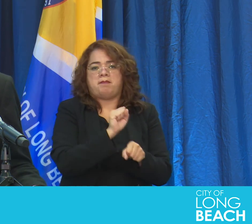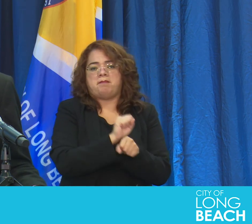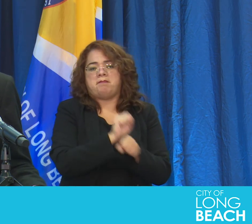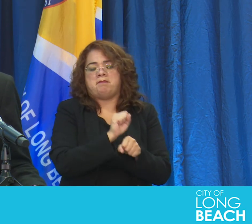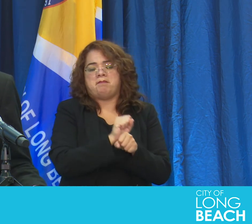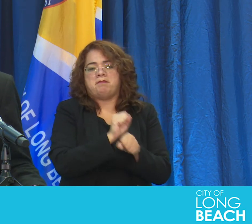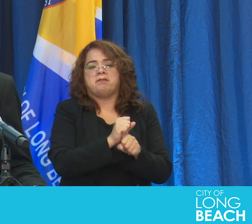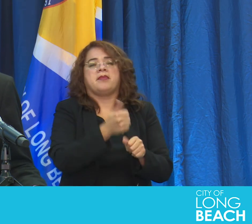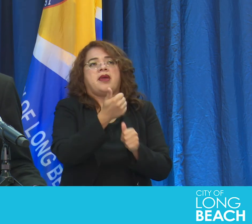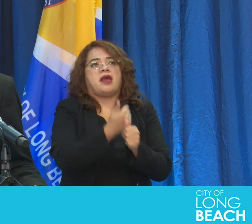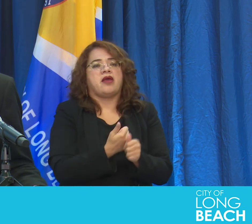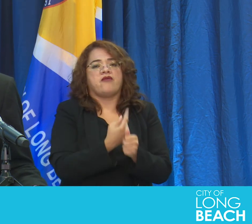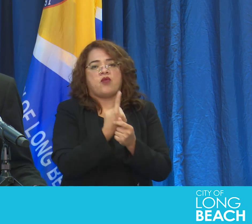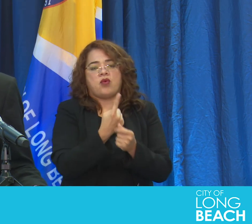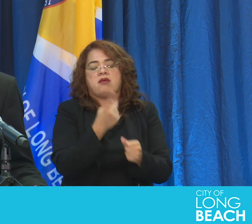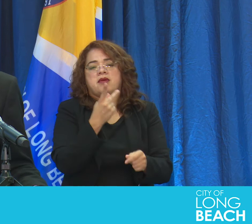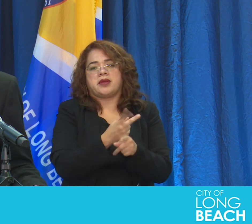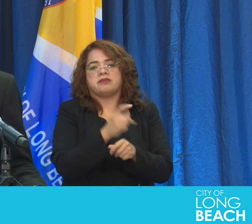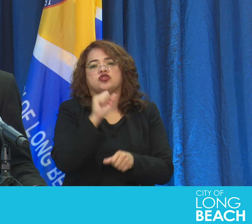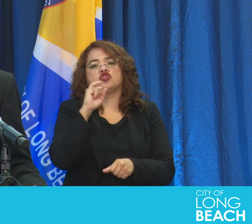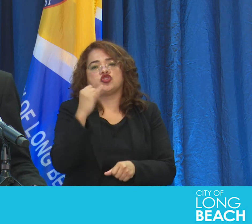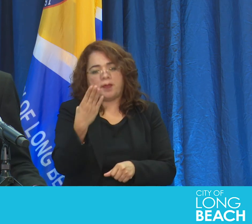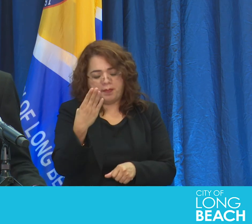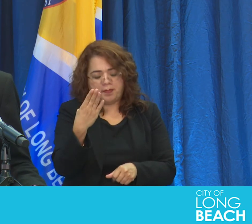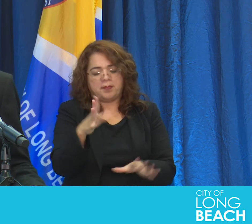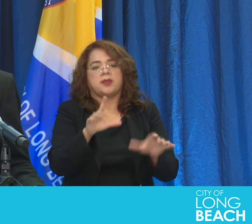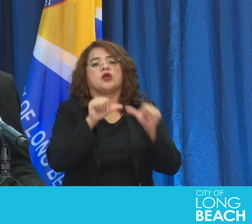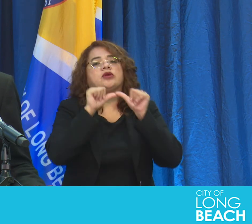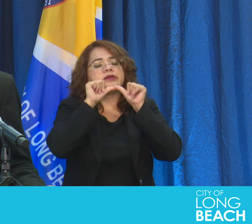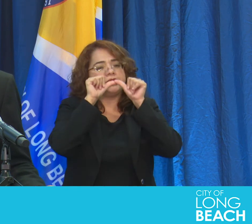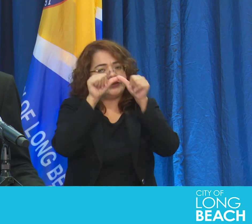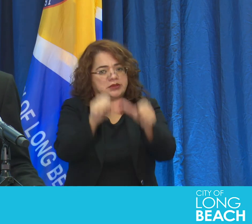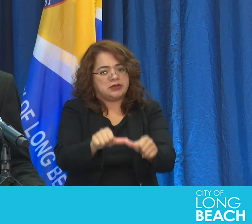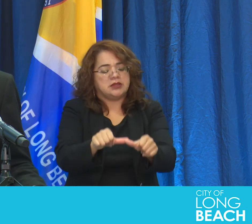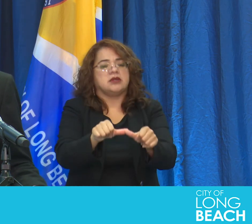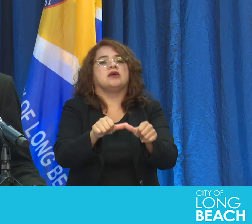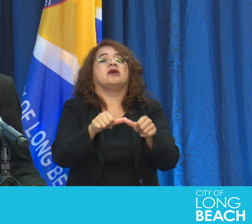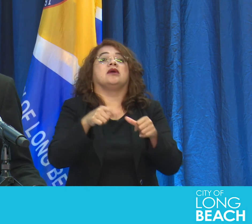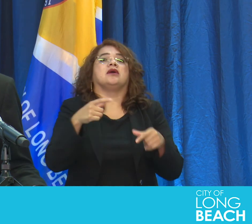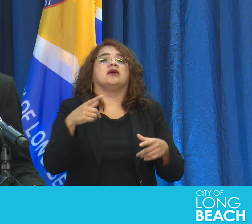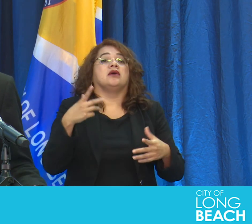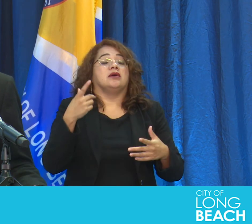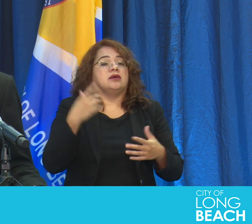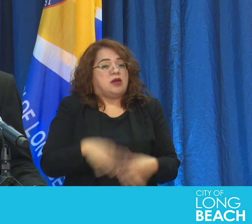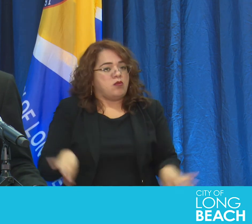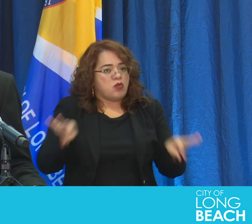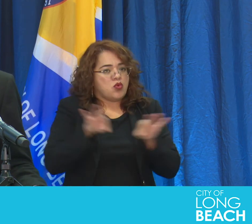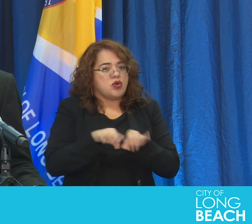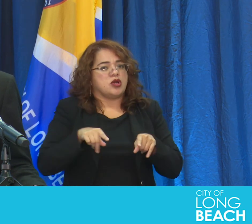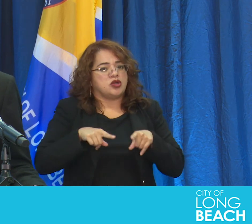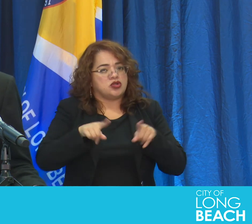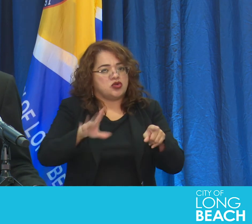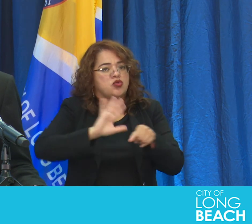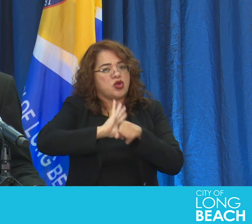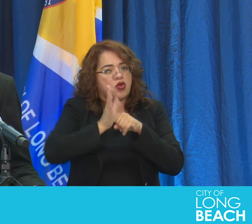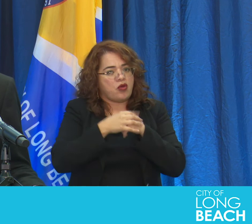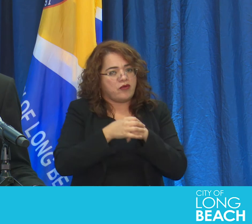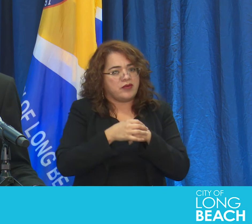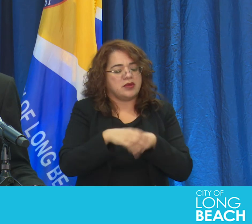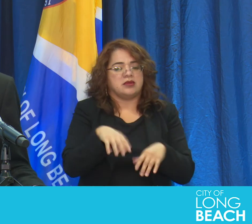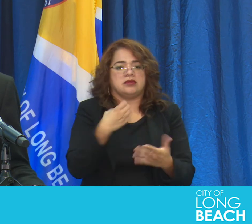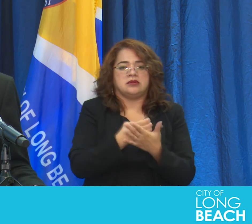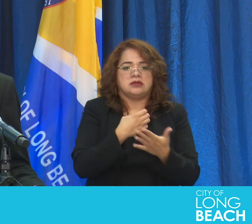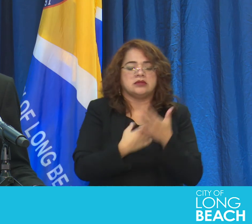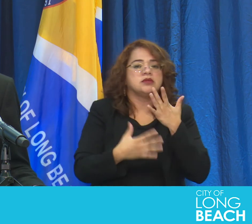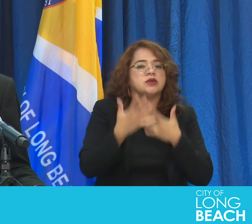has a job in this organization continues to have their job, especially in this tough economic time. And so that's something that we are not